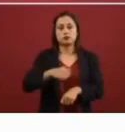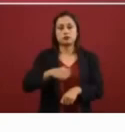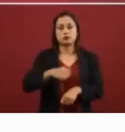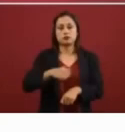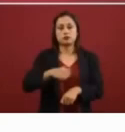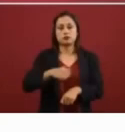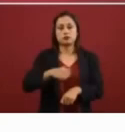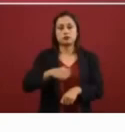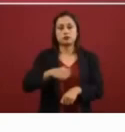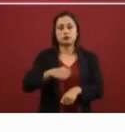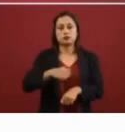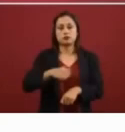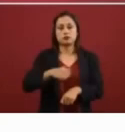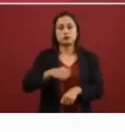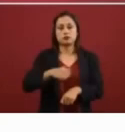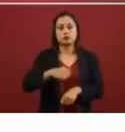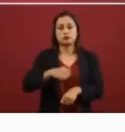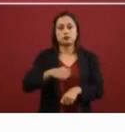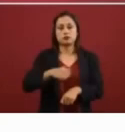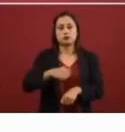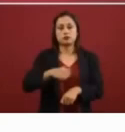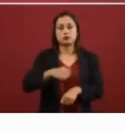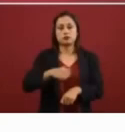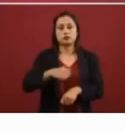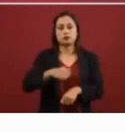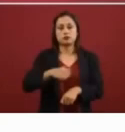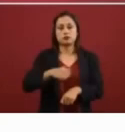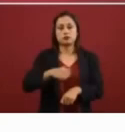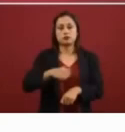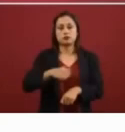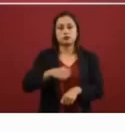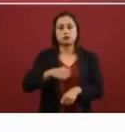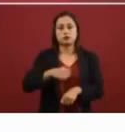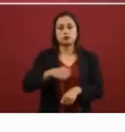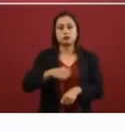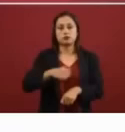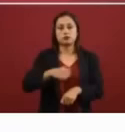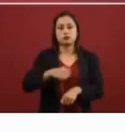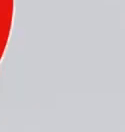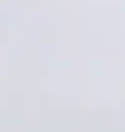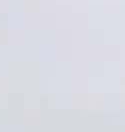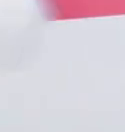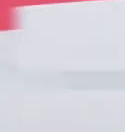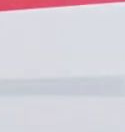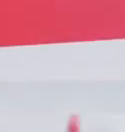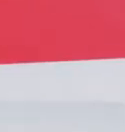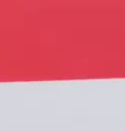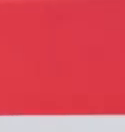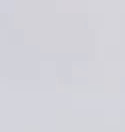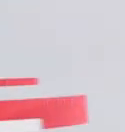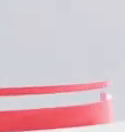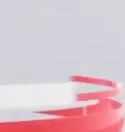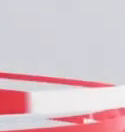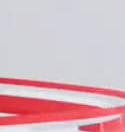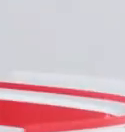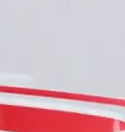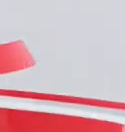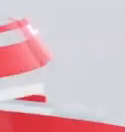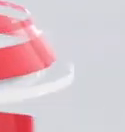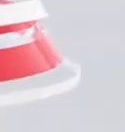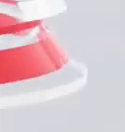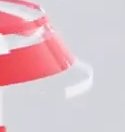And that is also a very interesting book. Hope you enjoy them. Bye.